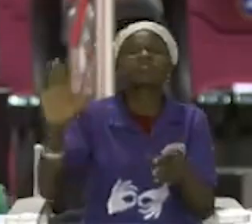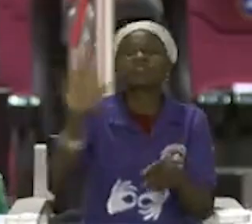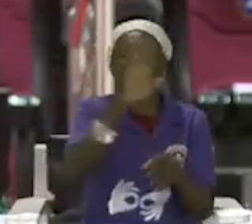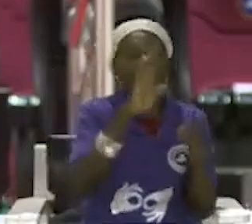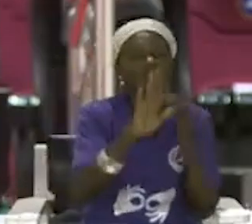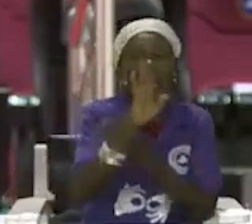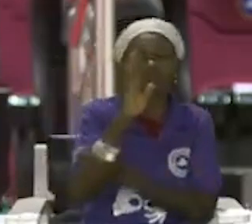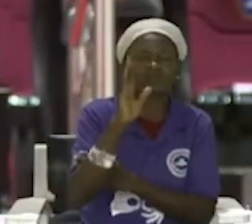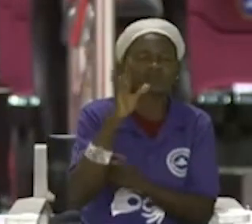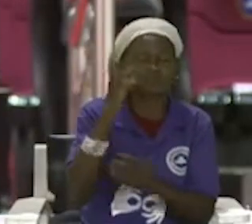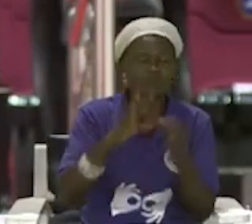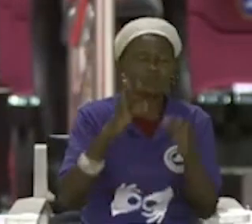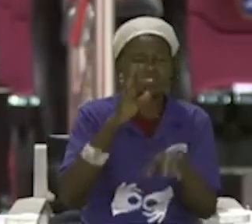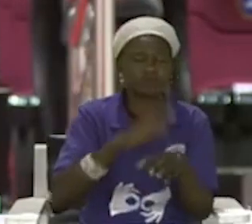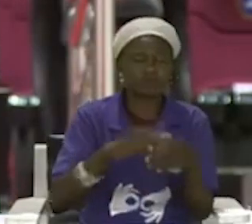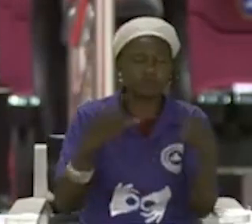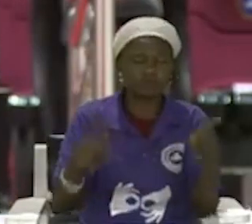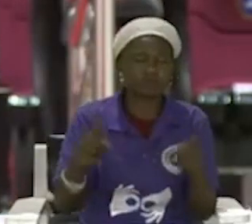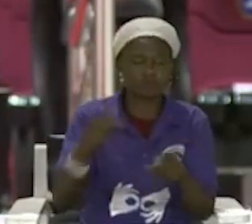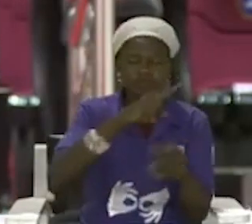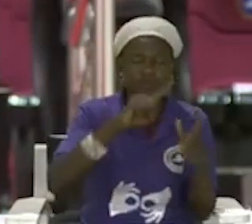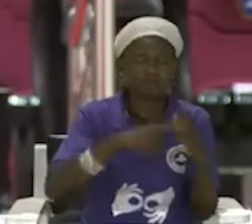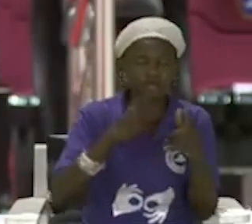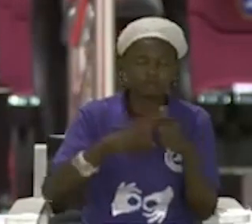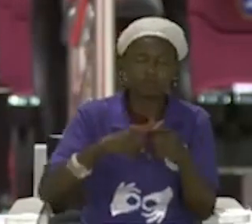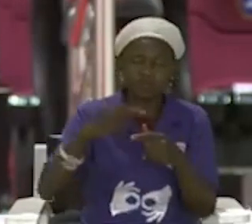If all of a sudden you begin to ride a